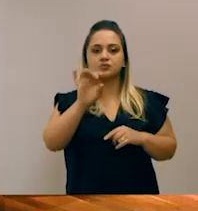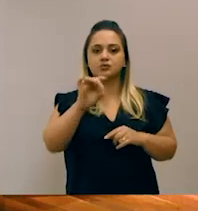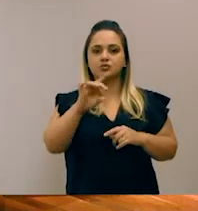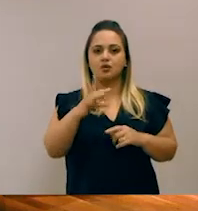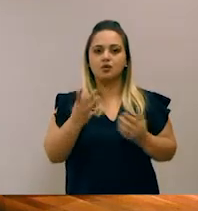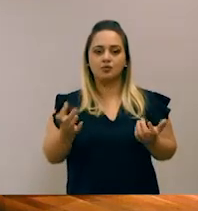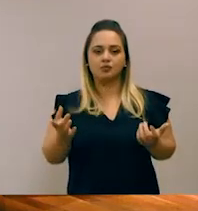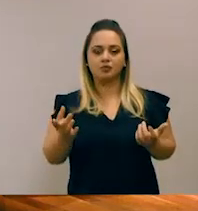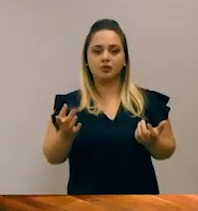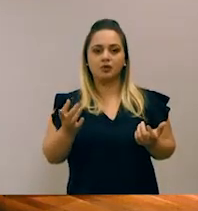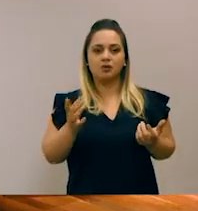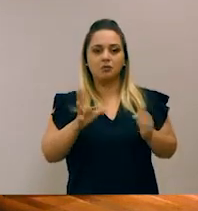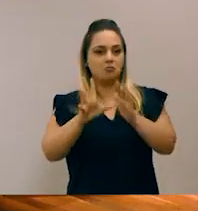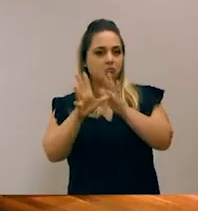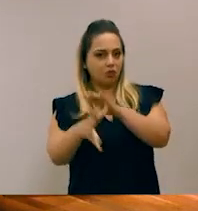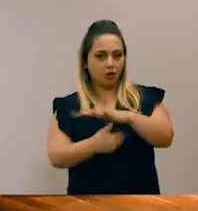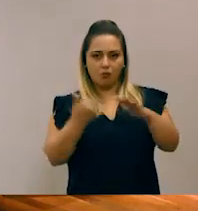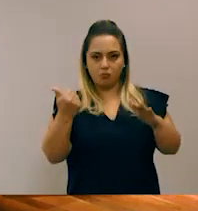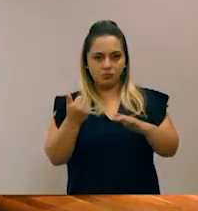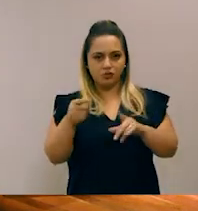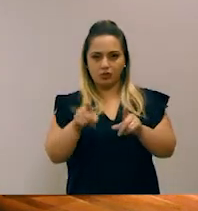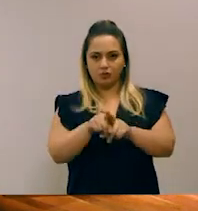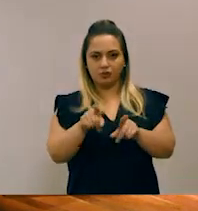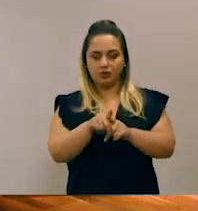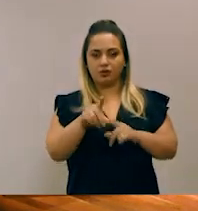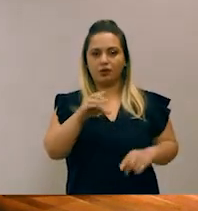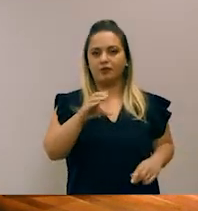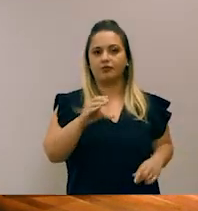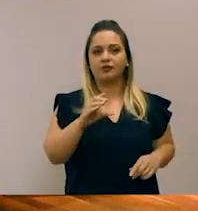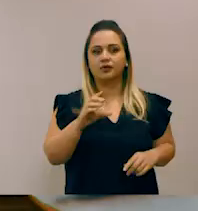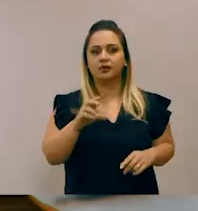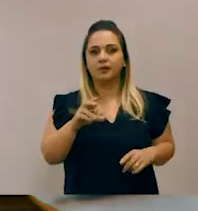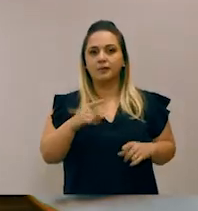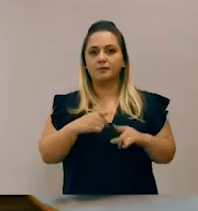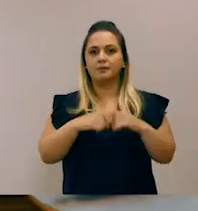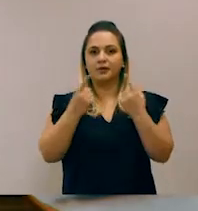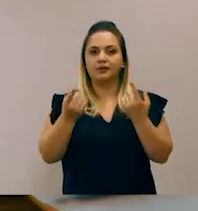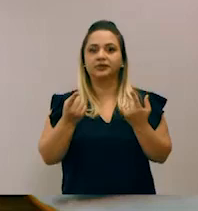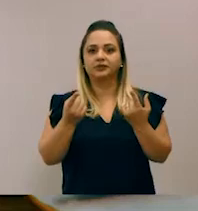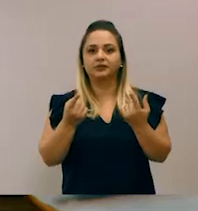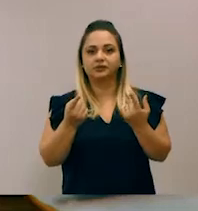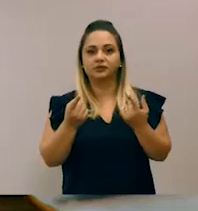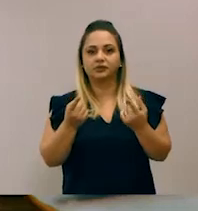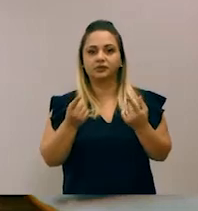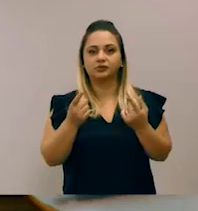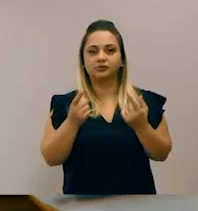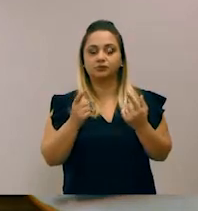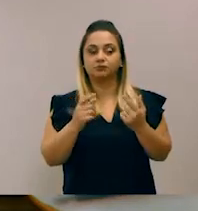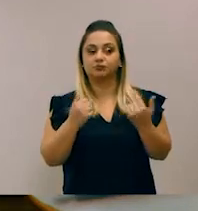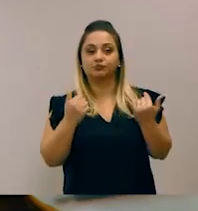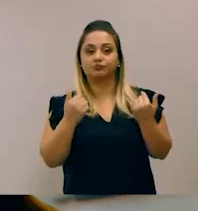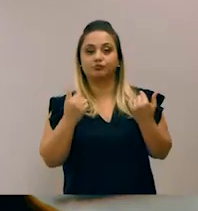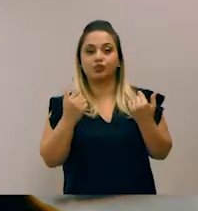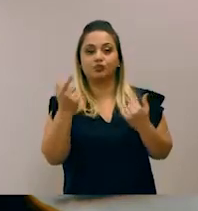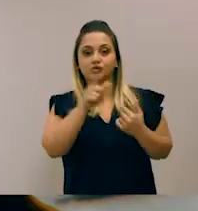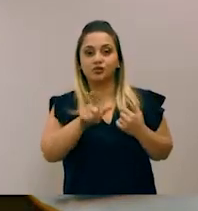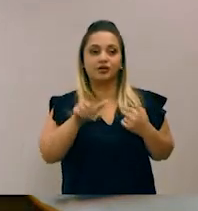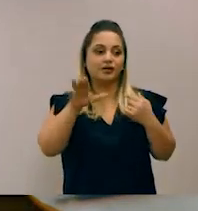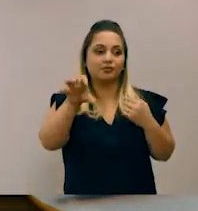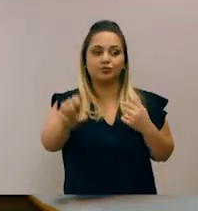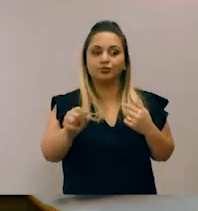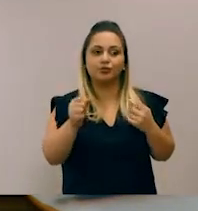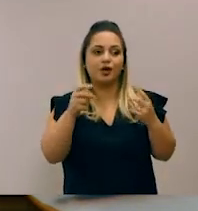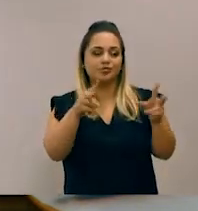and not only regarding corruption, as it was shown here, but above all,